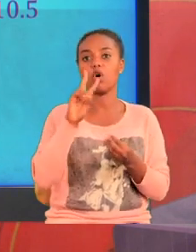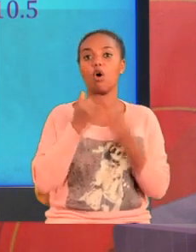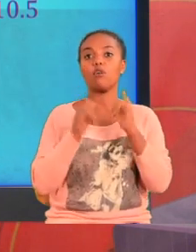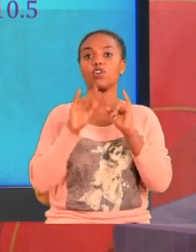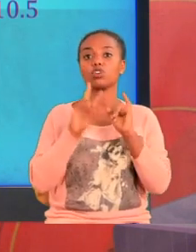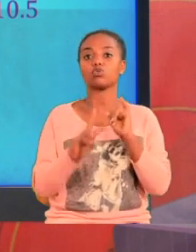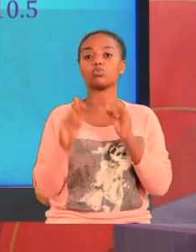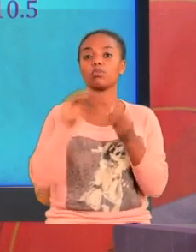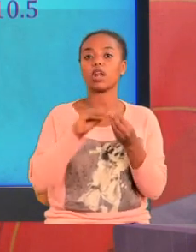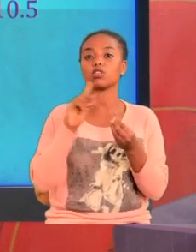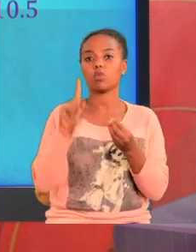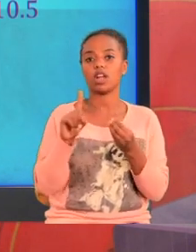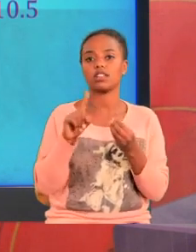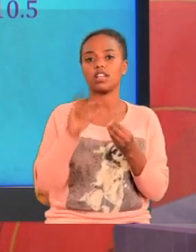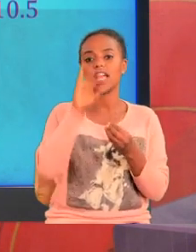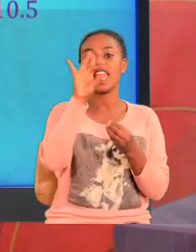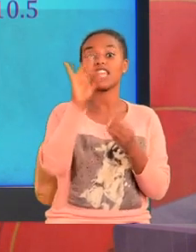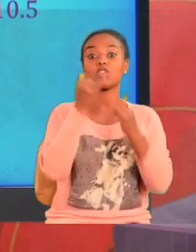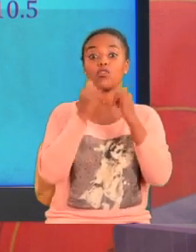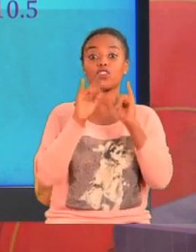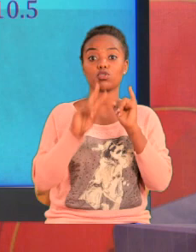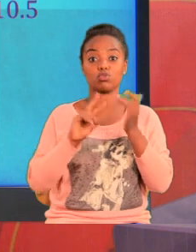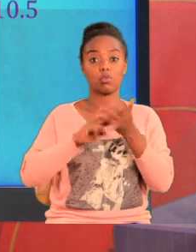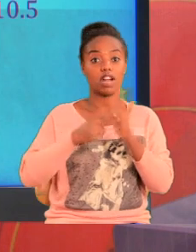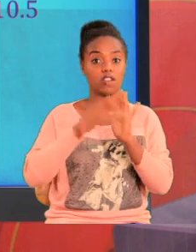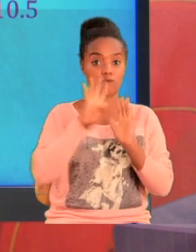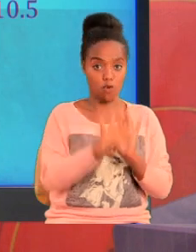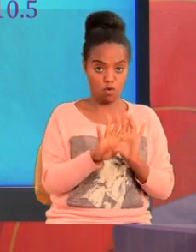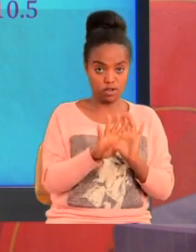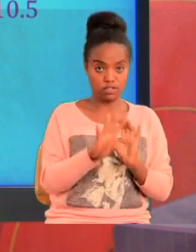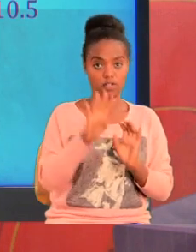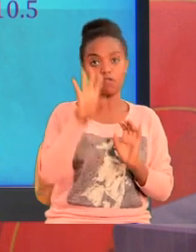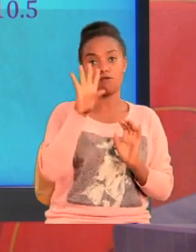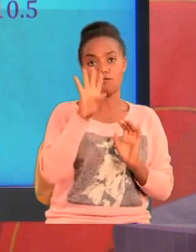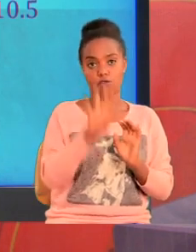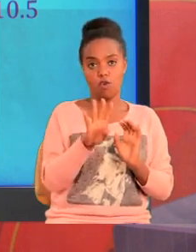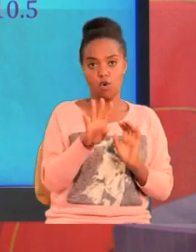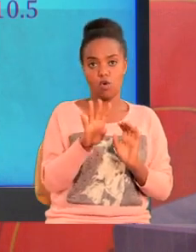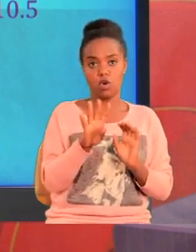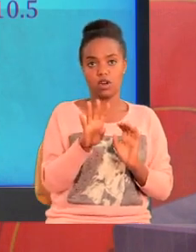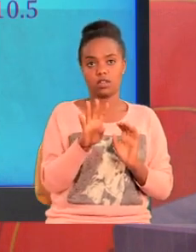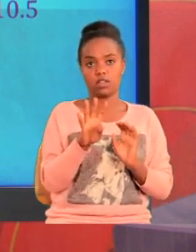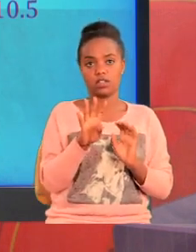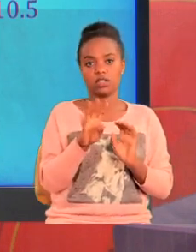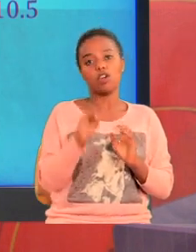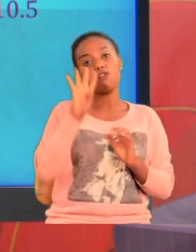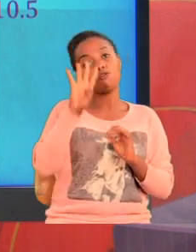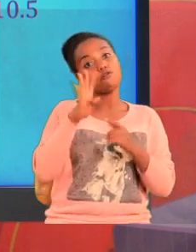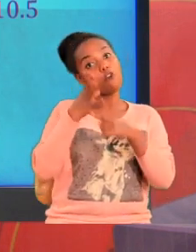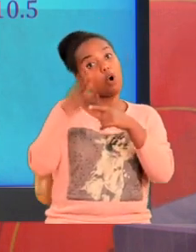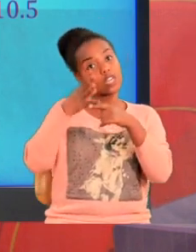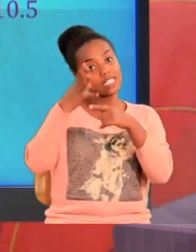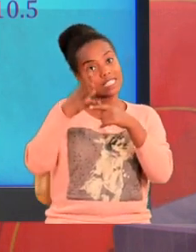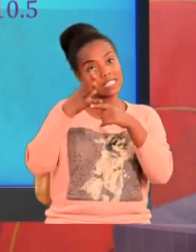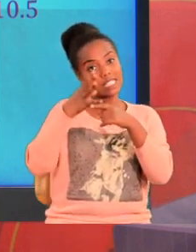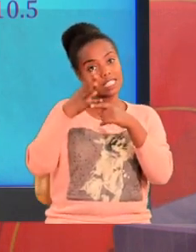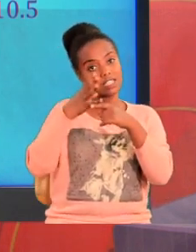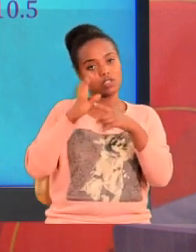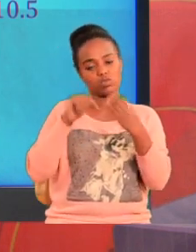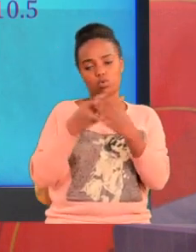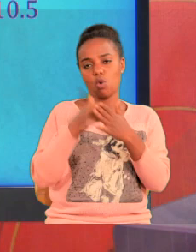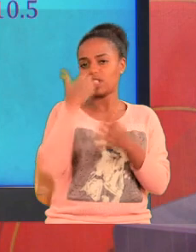2. So 8 over 2 means 4. The fourth item, 1, 2, 3. The fourth item is here. It is